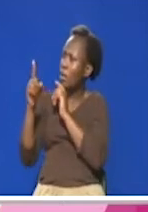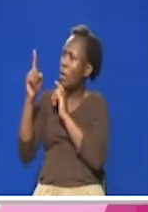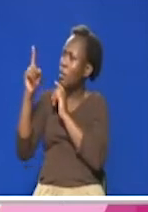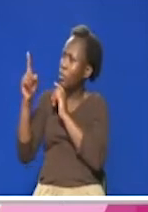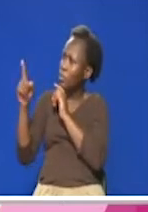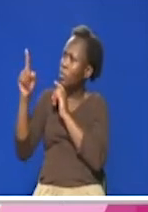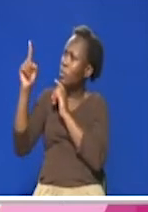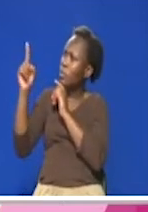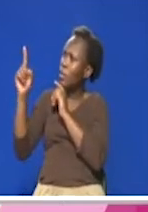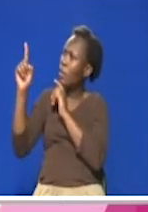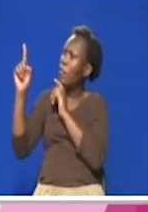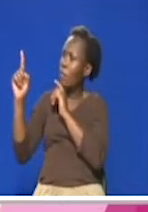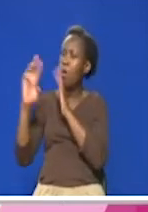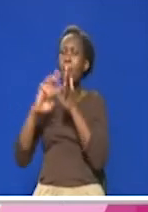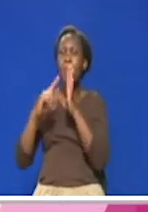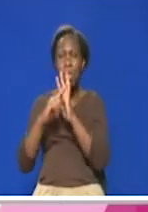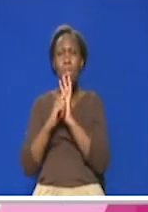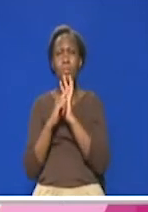1, 2, 3, 4. So